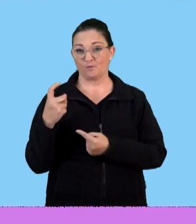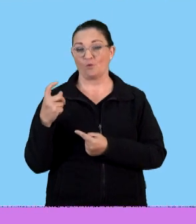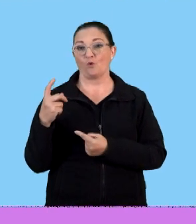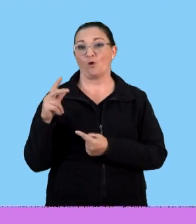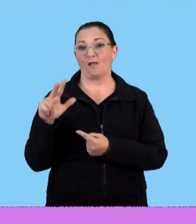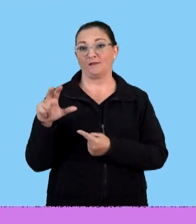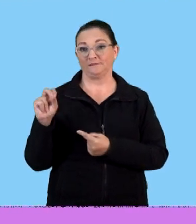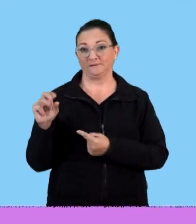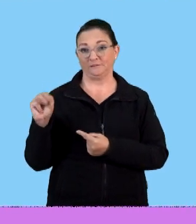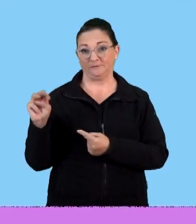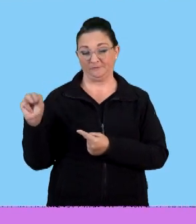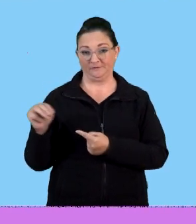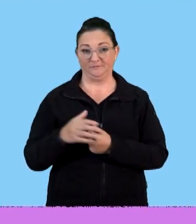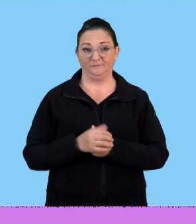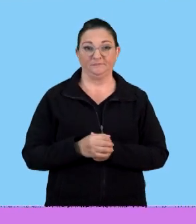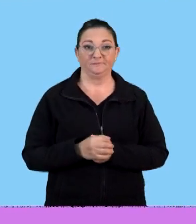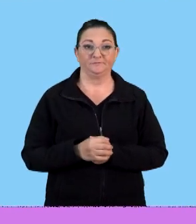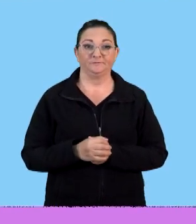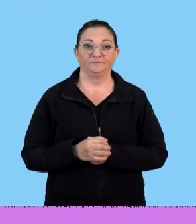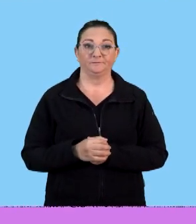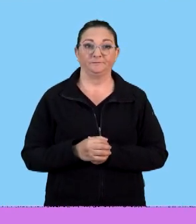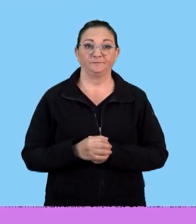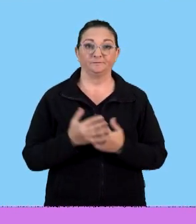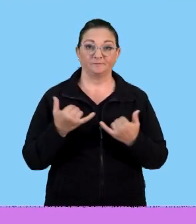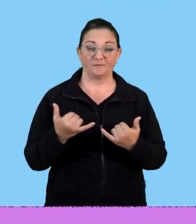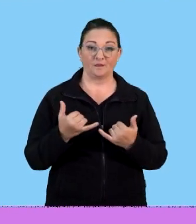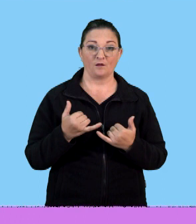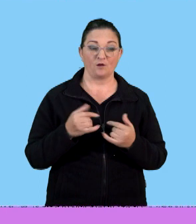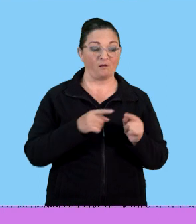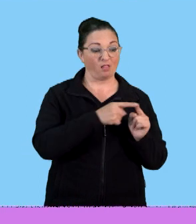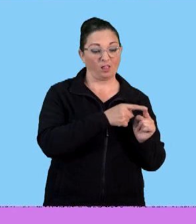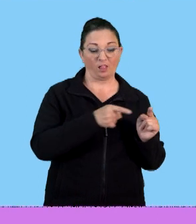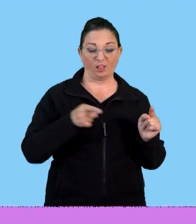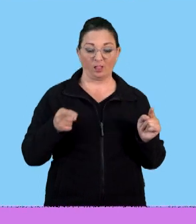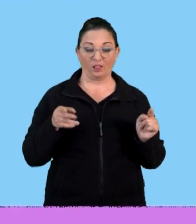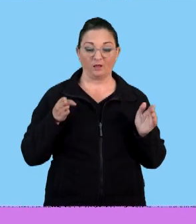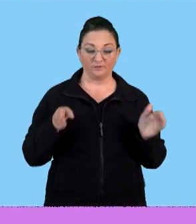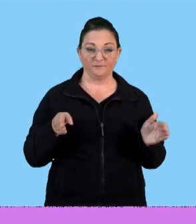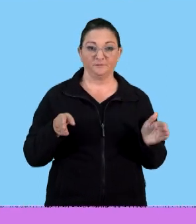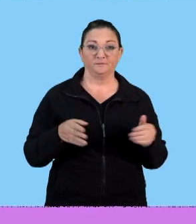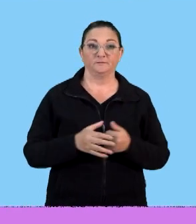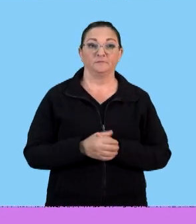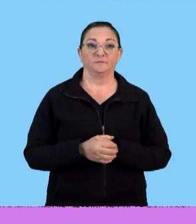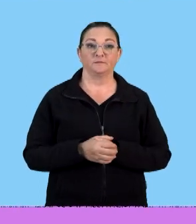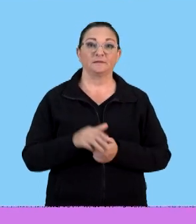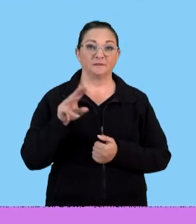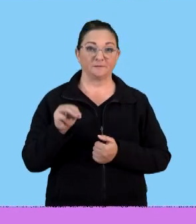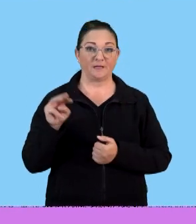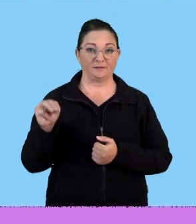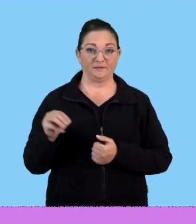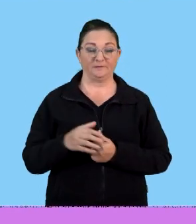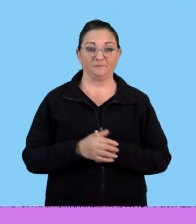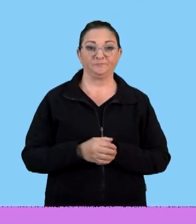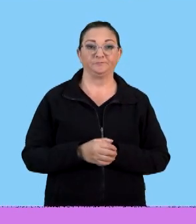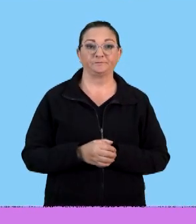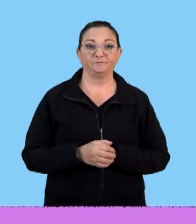another 80 millimeters. Okay, remember it's the length, it's one dimensional, so that